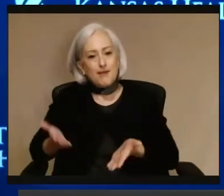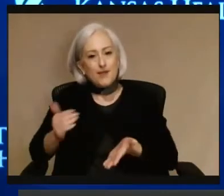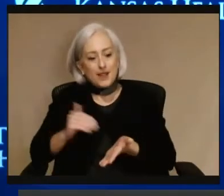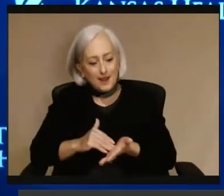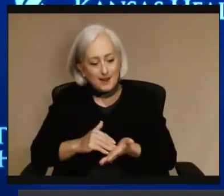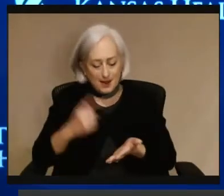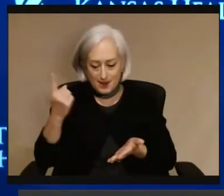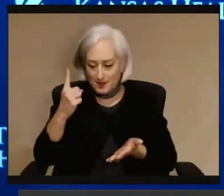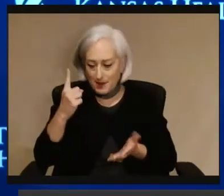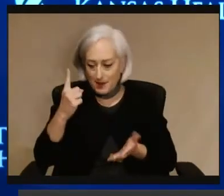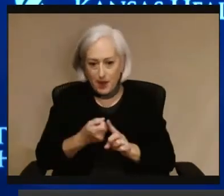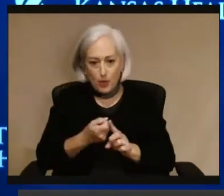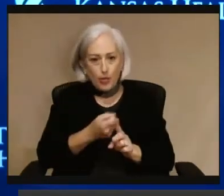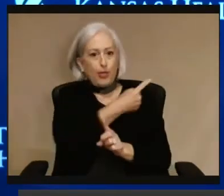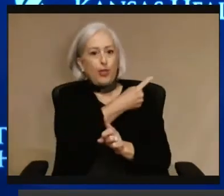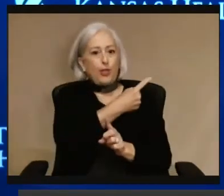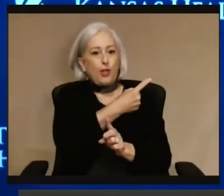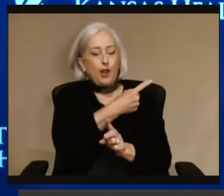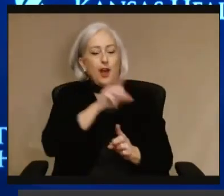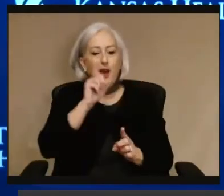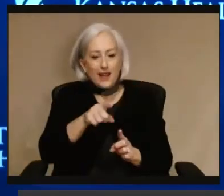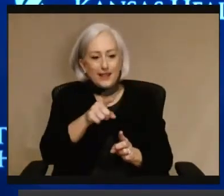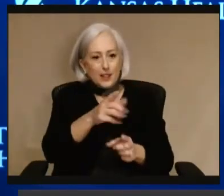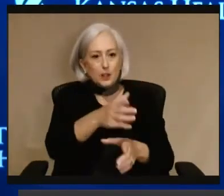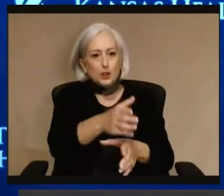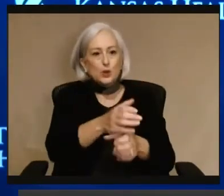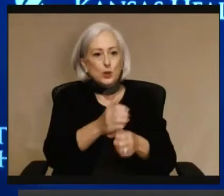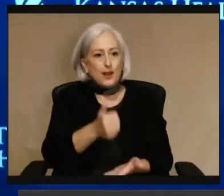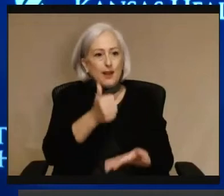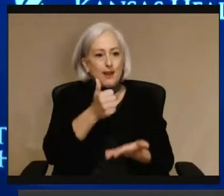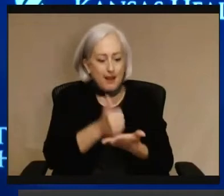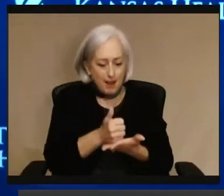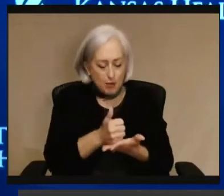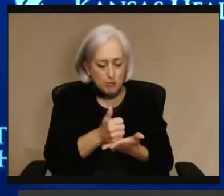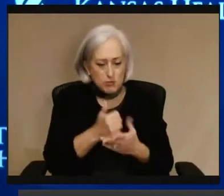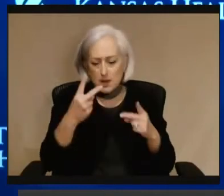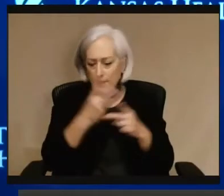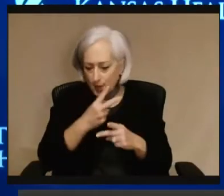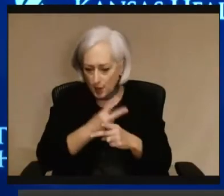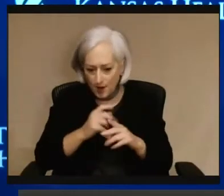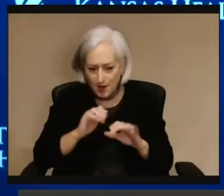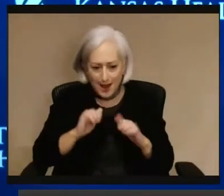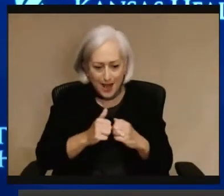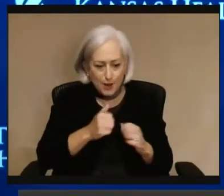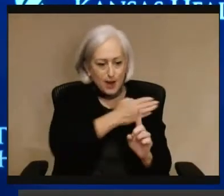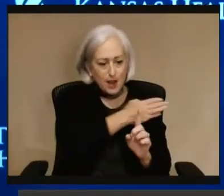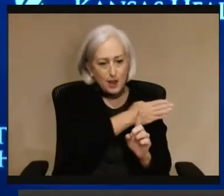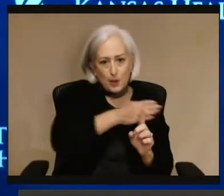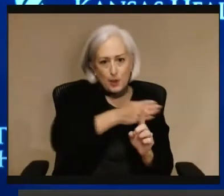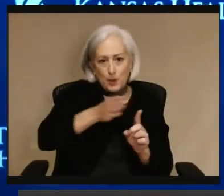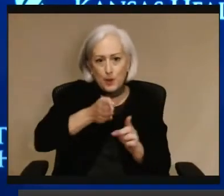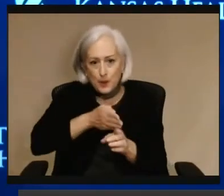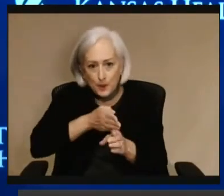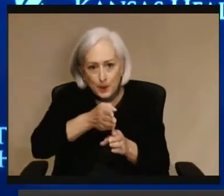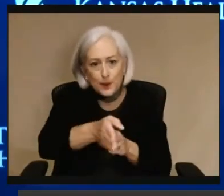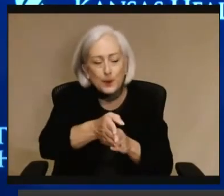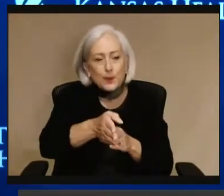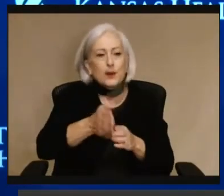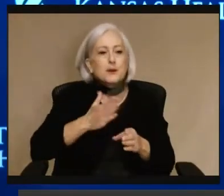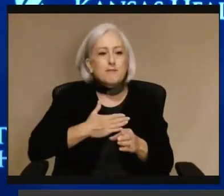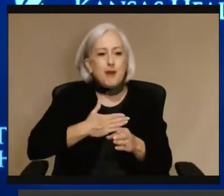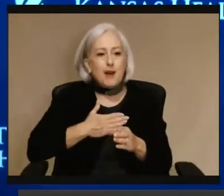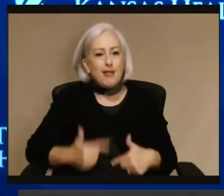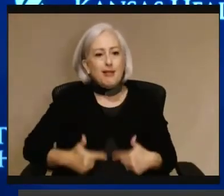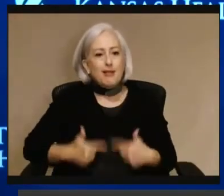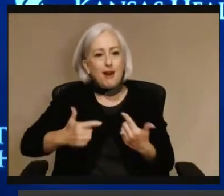someone to go back and figure out, how can I pick up these pieces? How can I get back to the path that I'm meant to be on? And what are the questions I